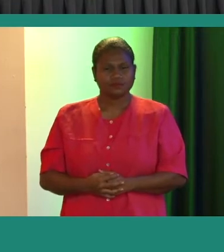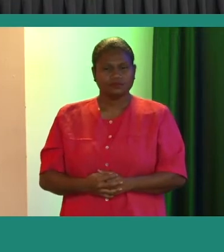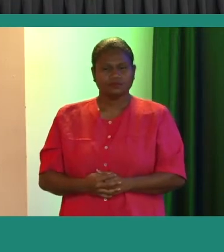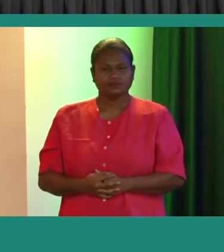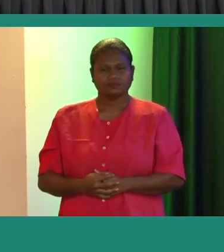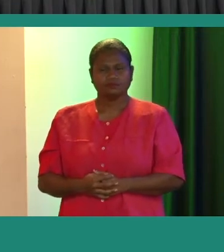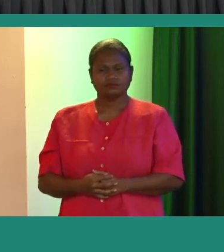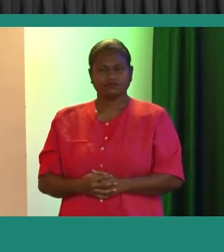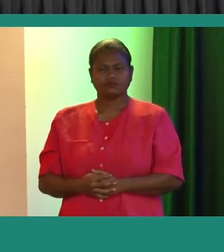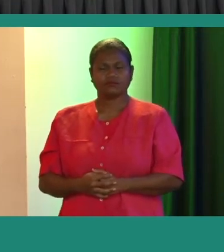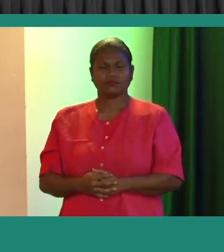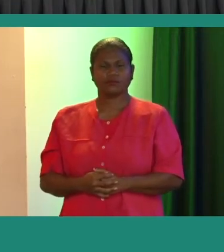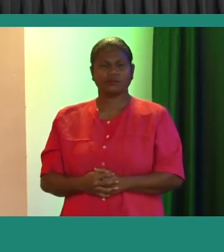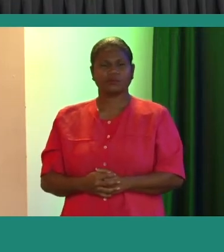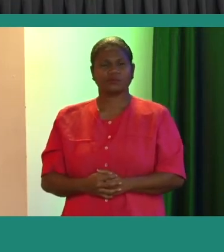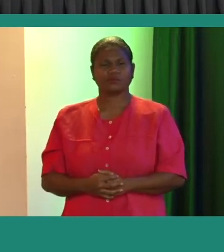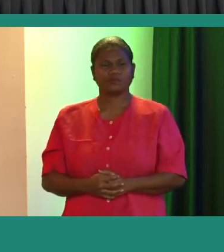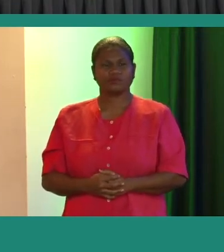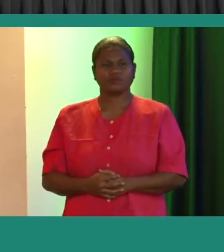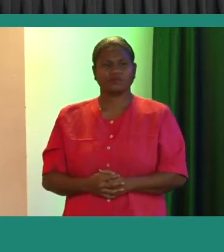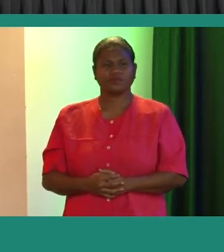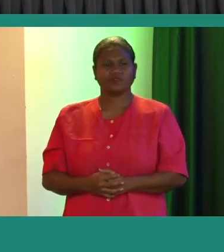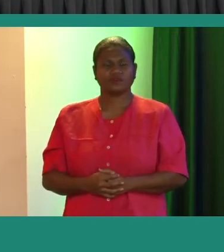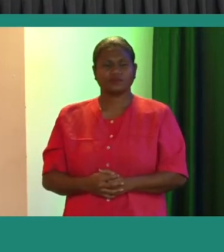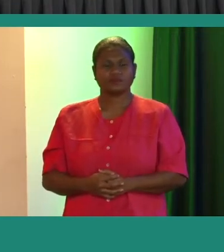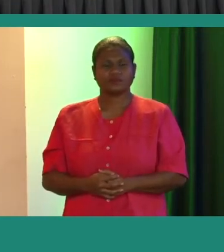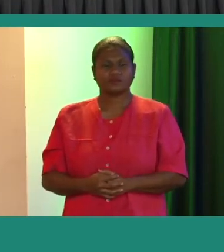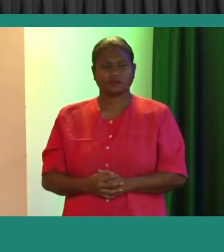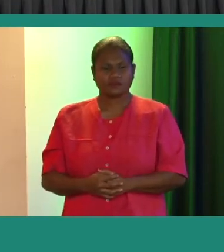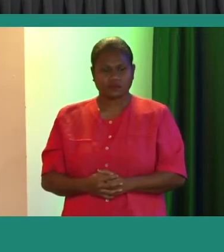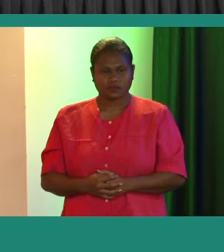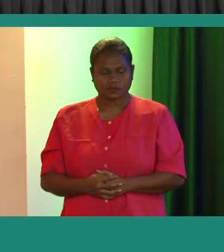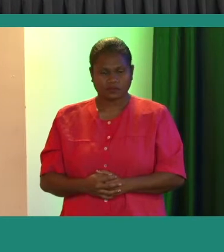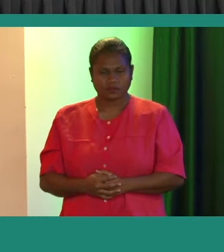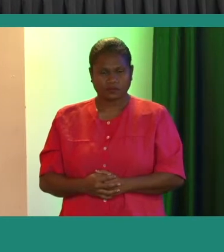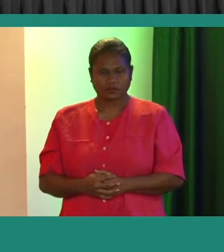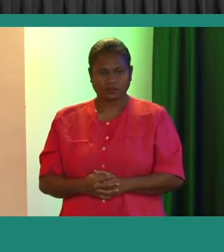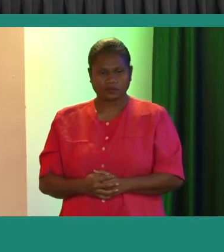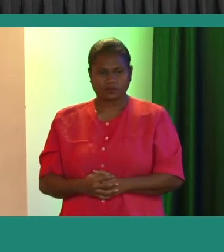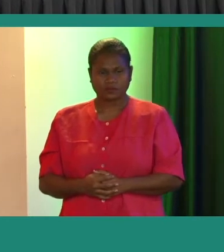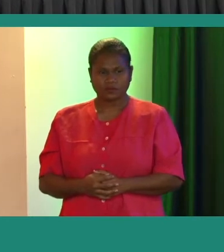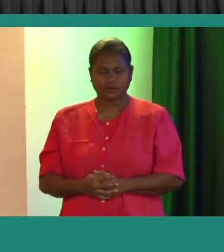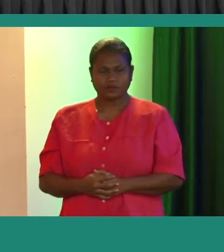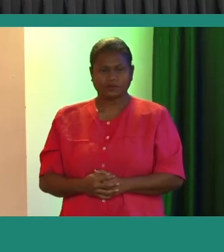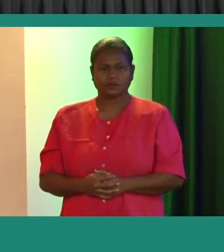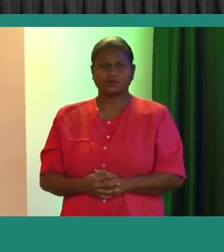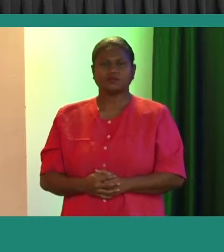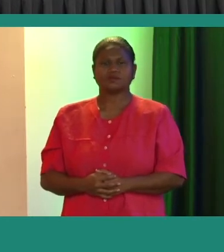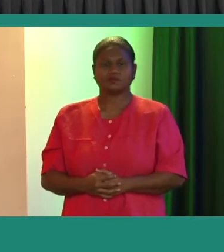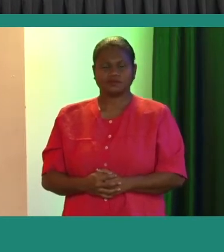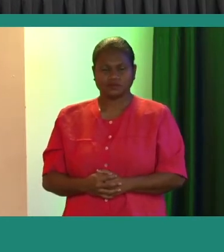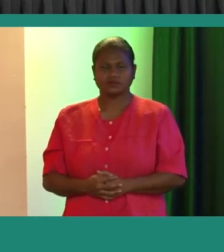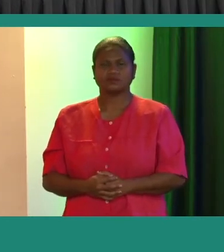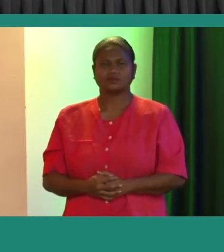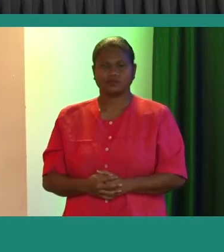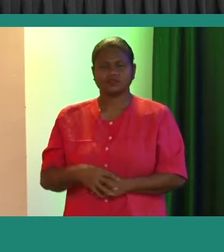so that we can much needed services to diverse groups of people that we are here to serve.